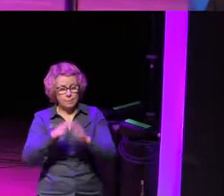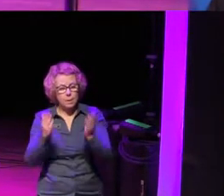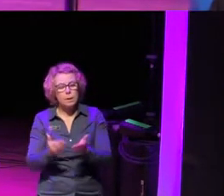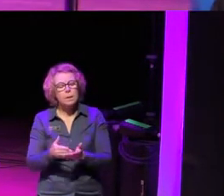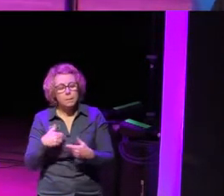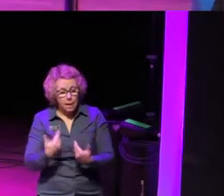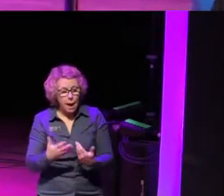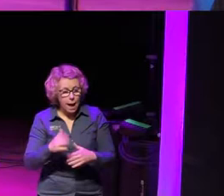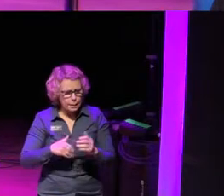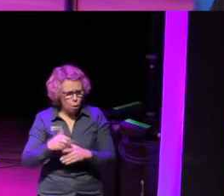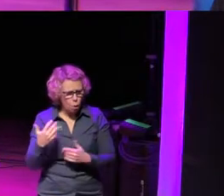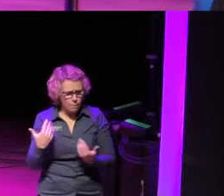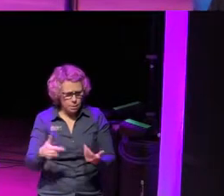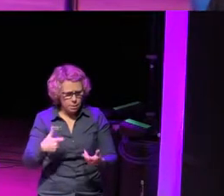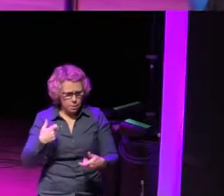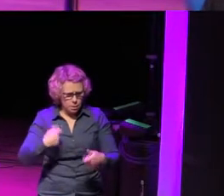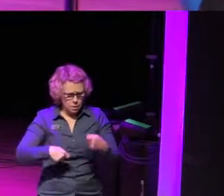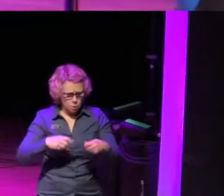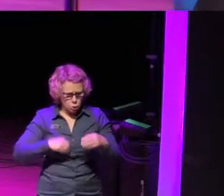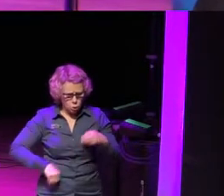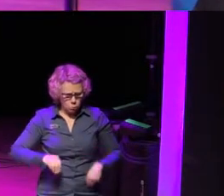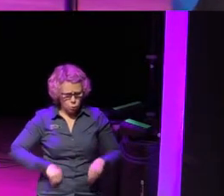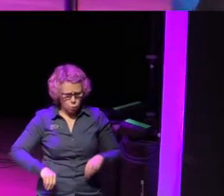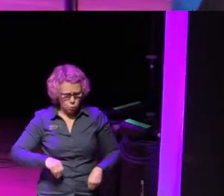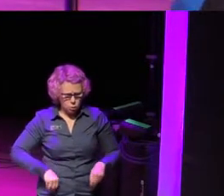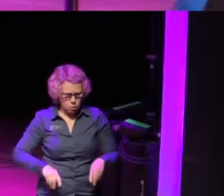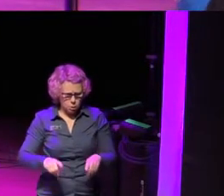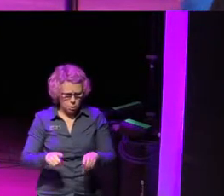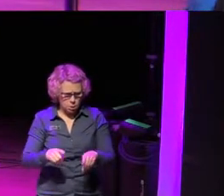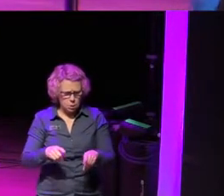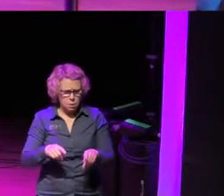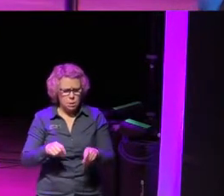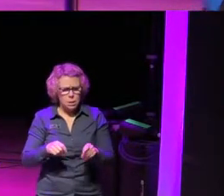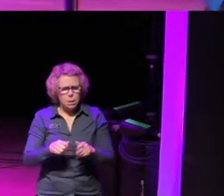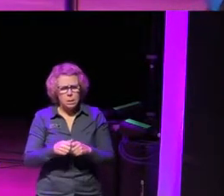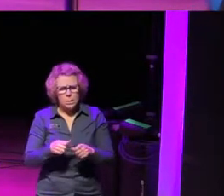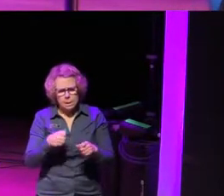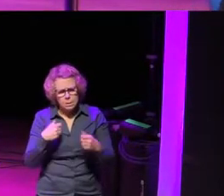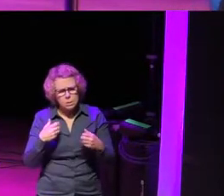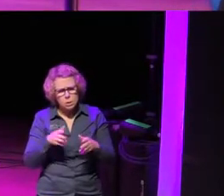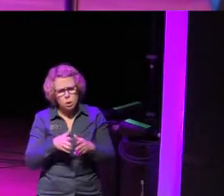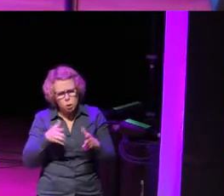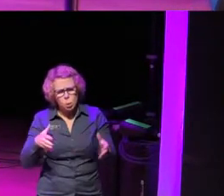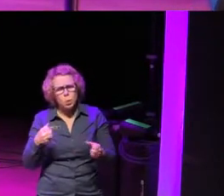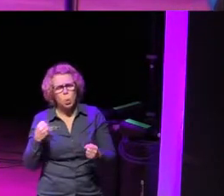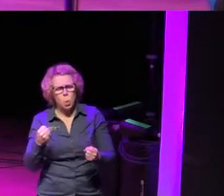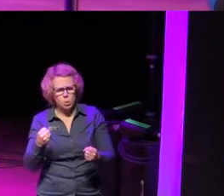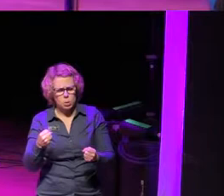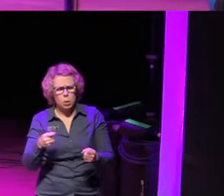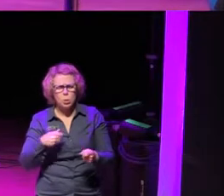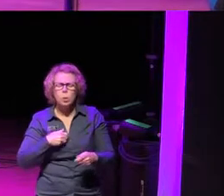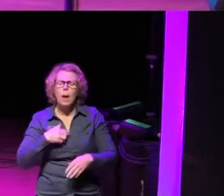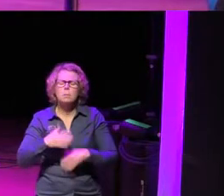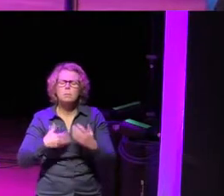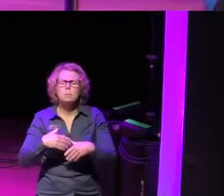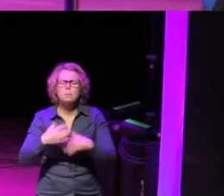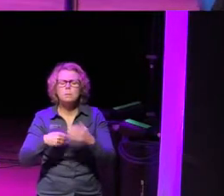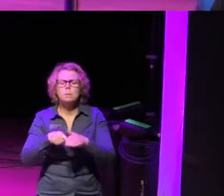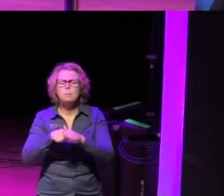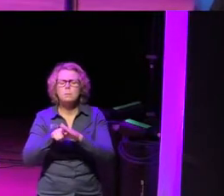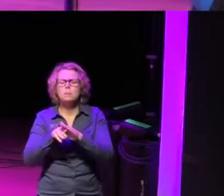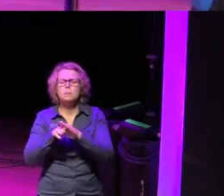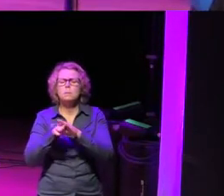corruption. We run into it constantly as a lid. You can move ever so far, and then you get to where